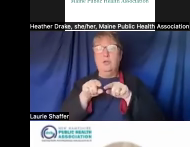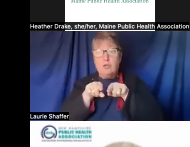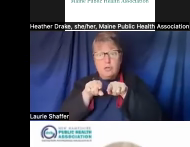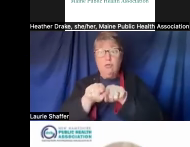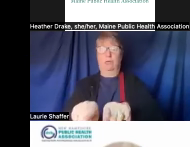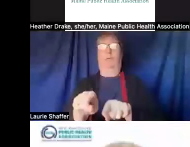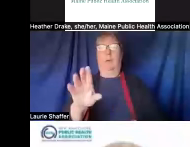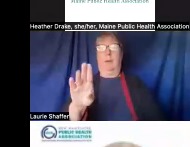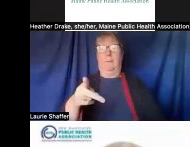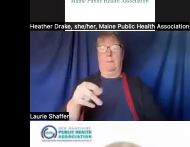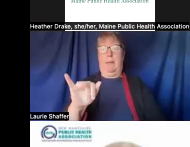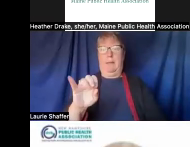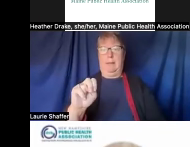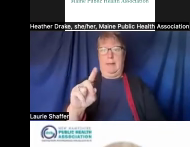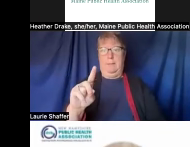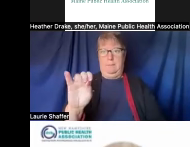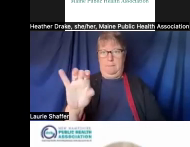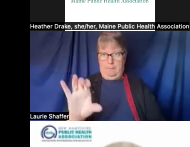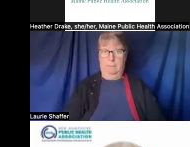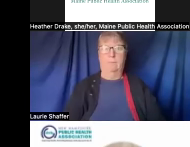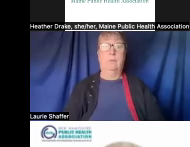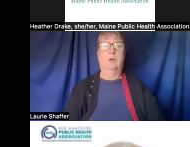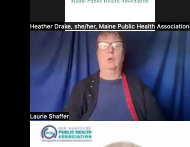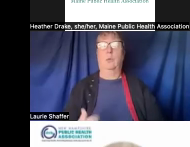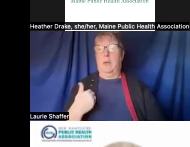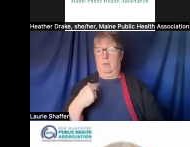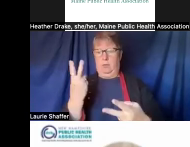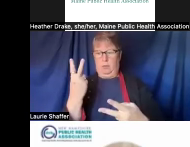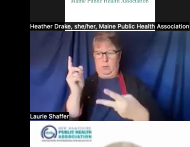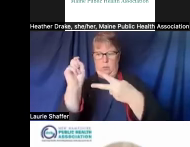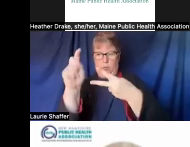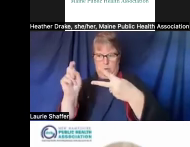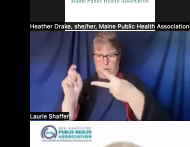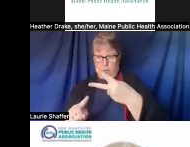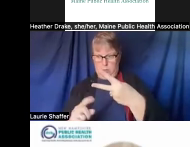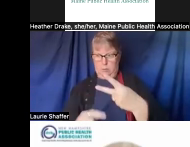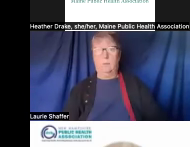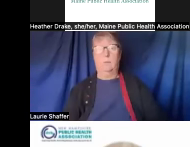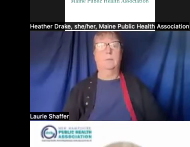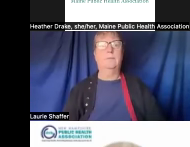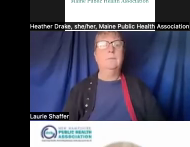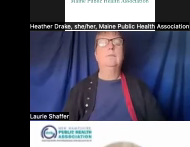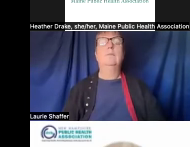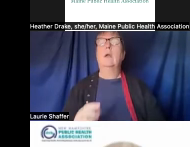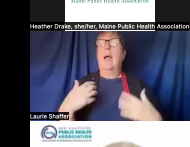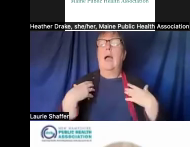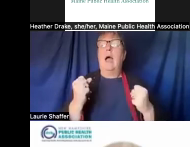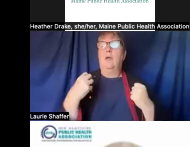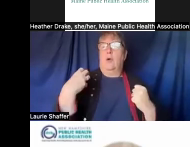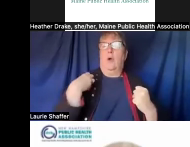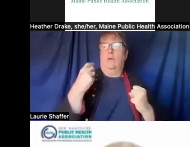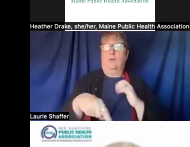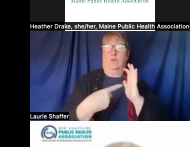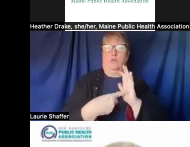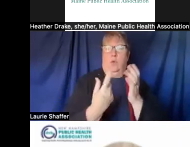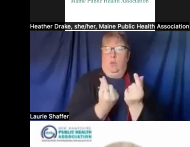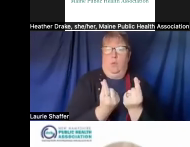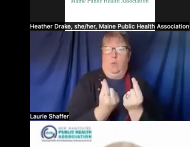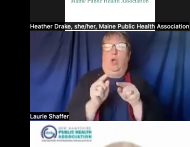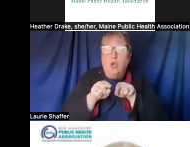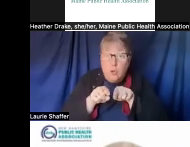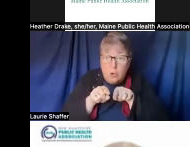response now. So the two questions that we will be looking at during this section are, what was the role of the health officer, and what was the relationship between the